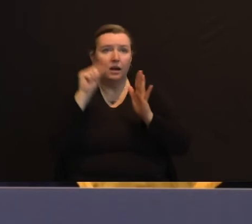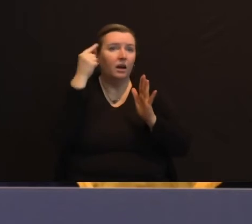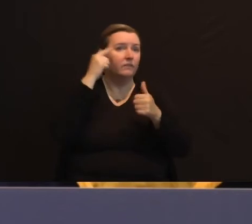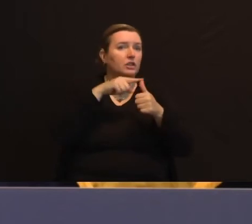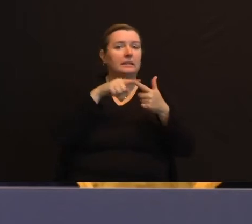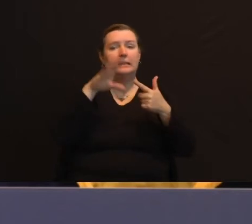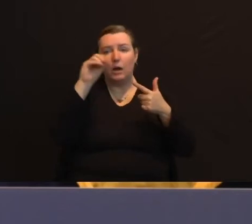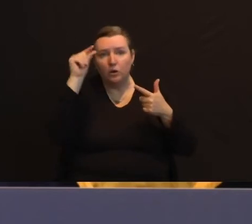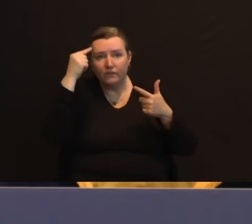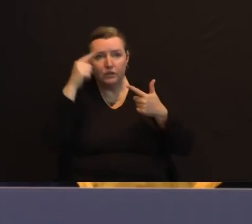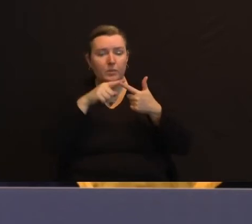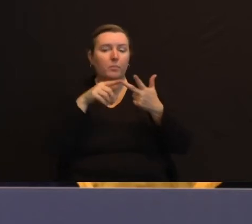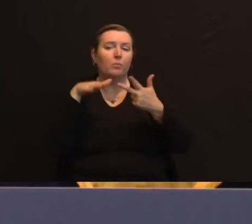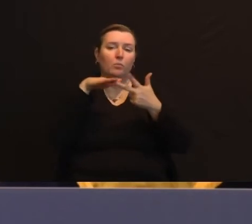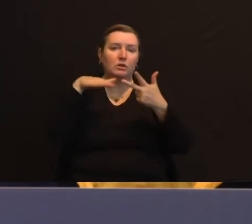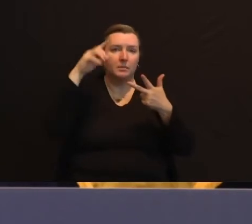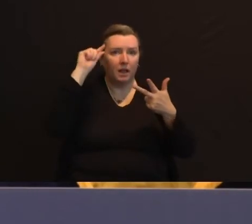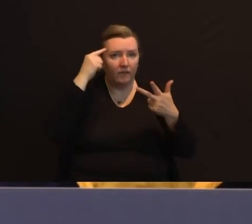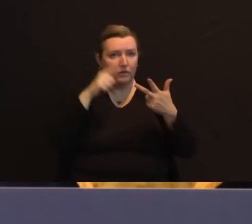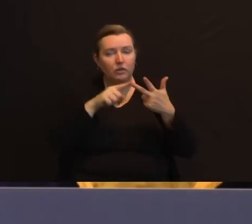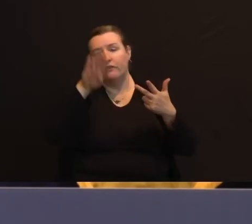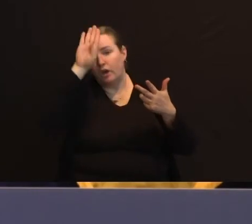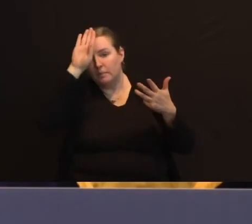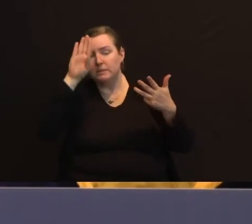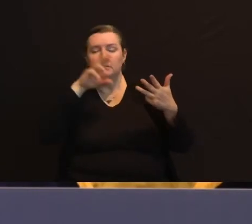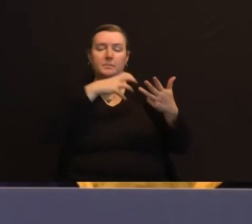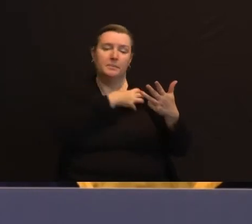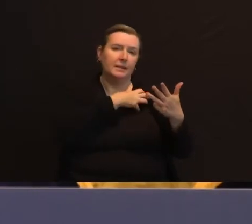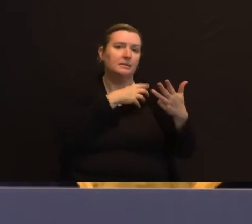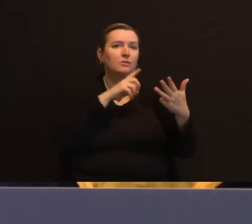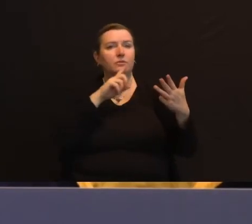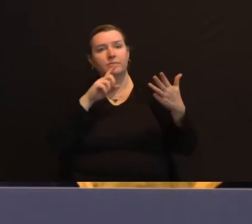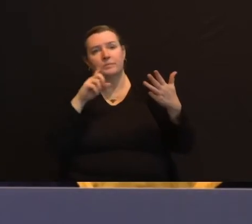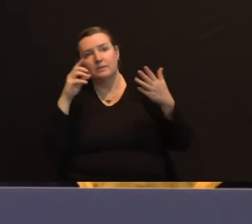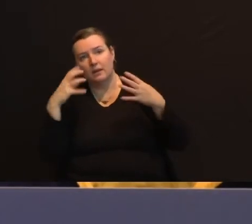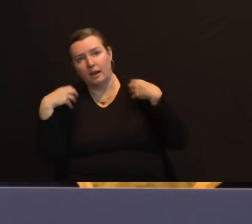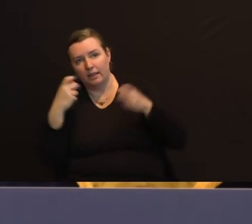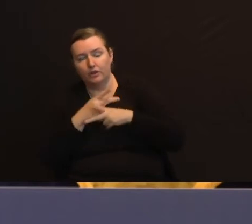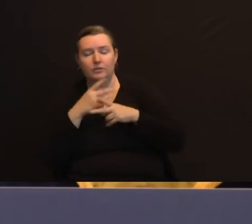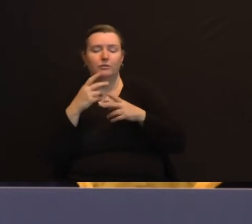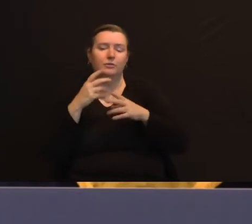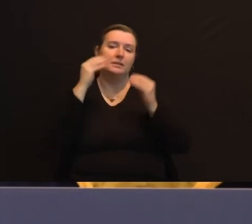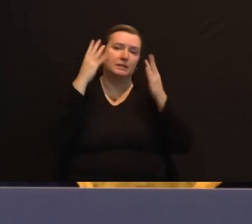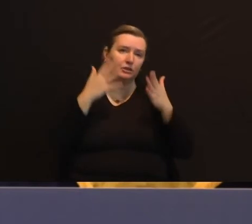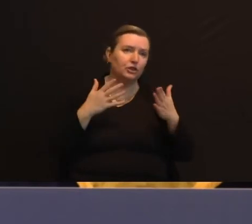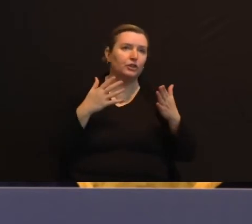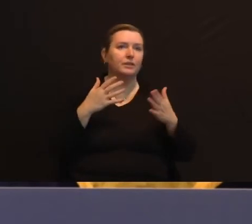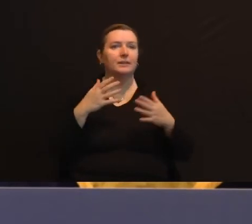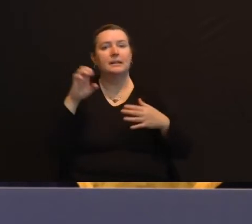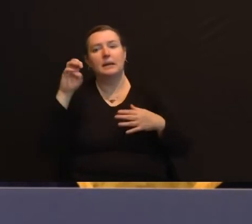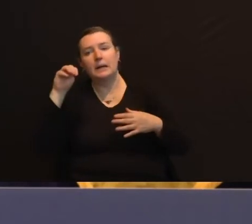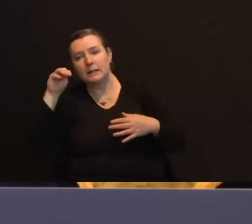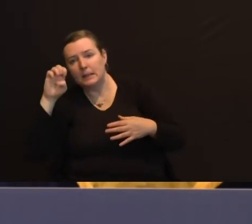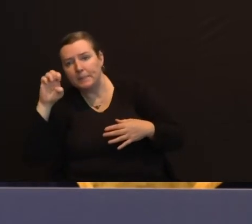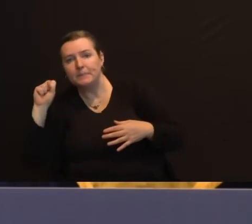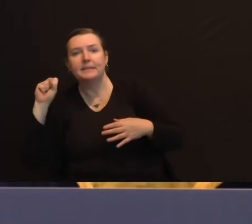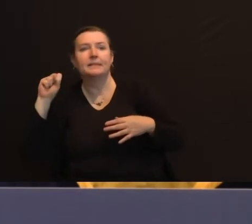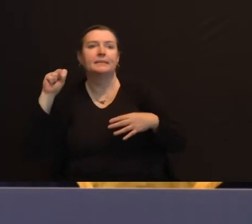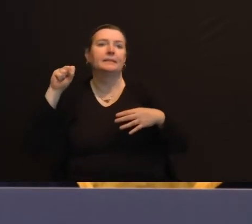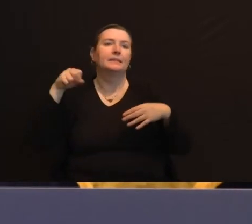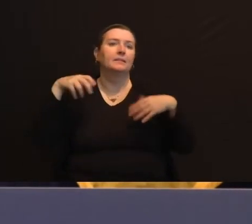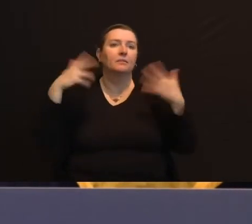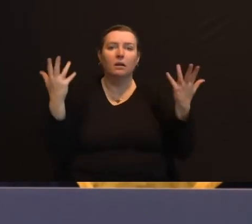keep firefighters, law enforcement, educators, healthcare workers, EMS folks employed at